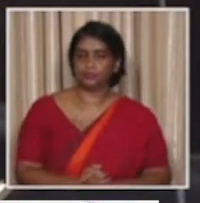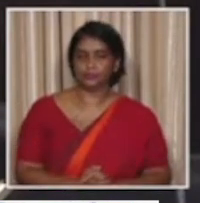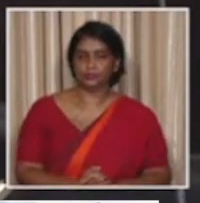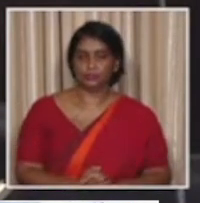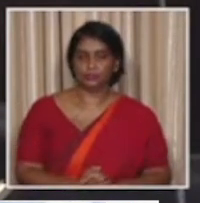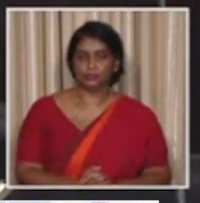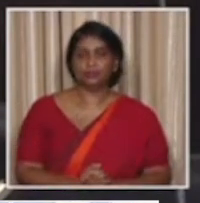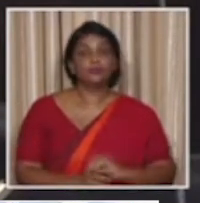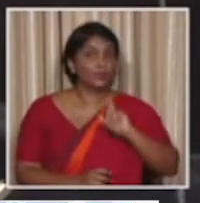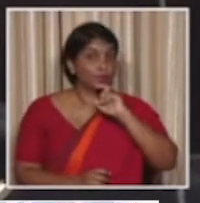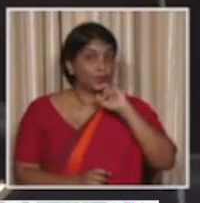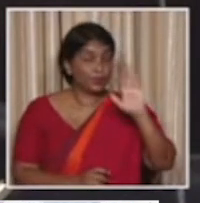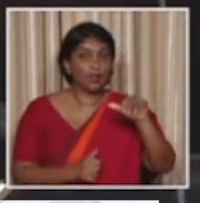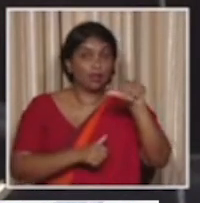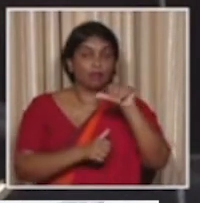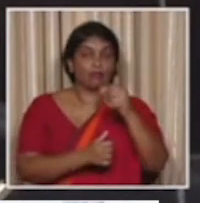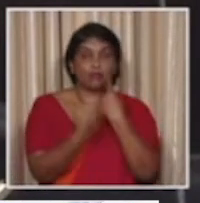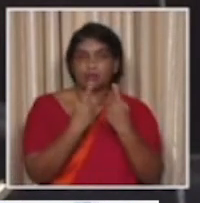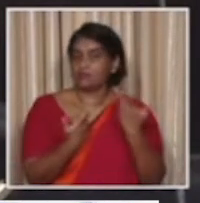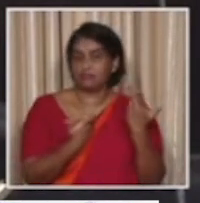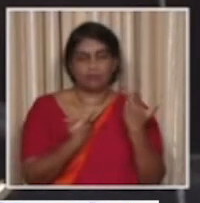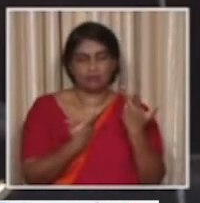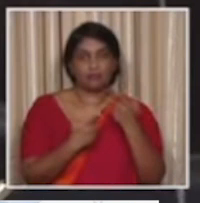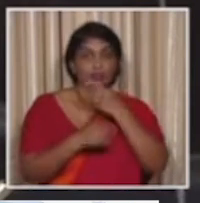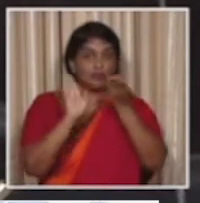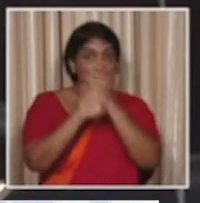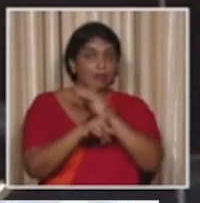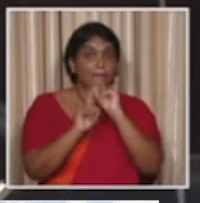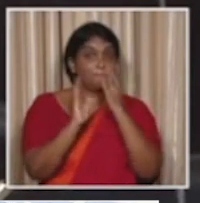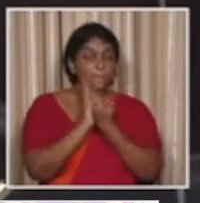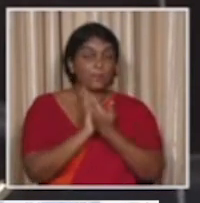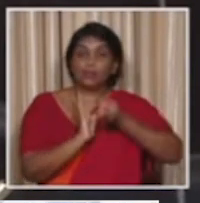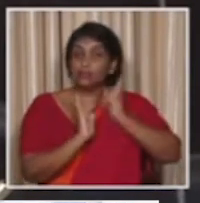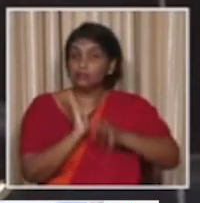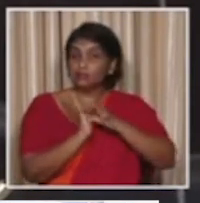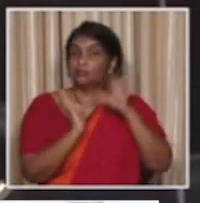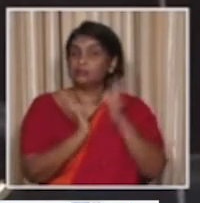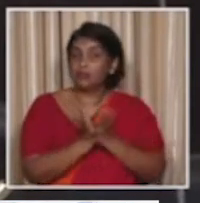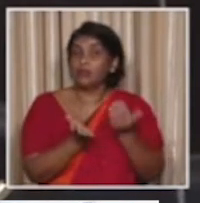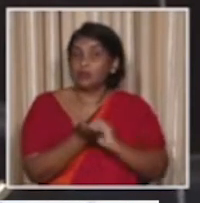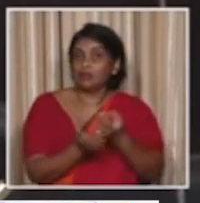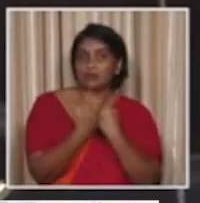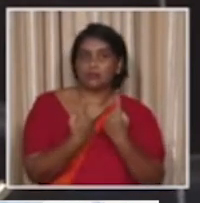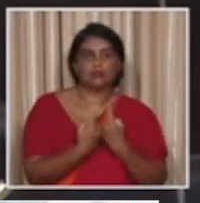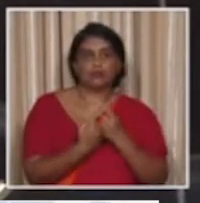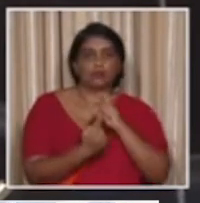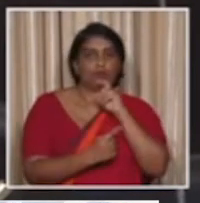to reassess or reappraise the above policy decisions in the even evidence to the contrary is